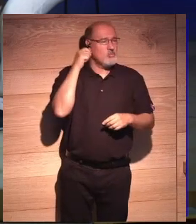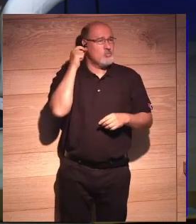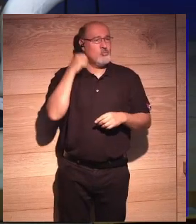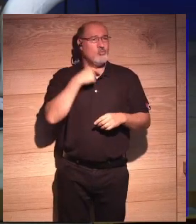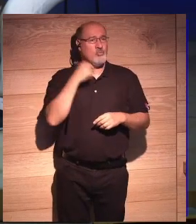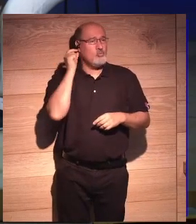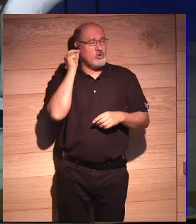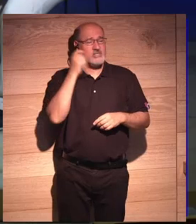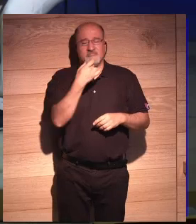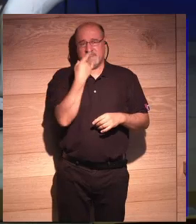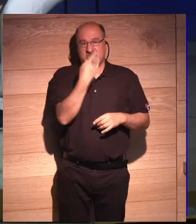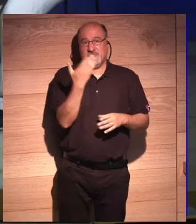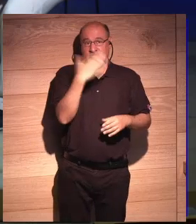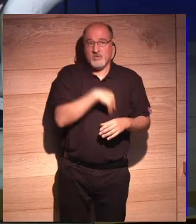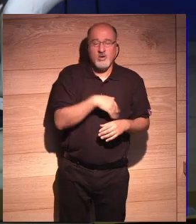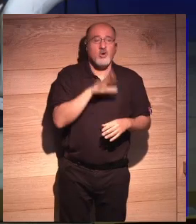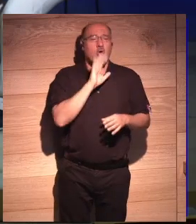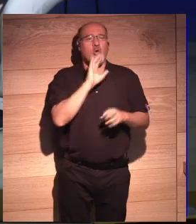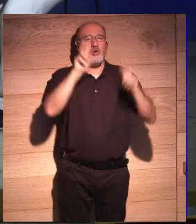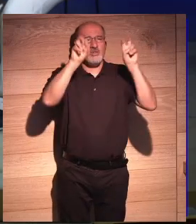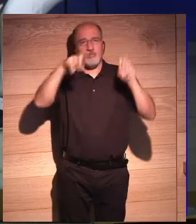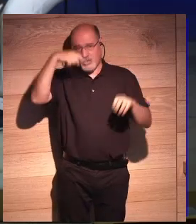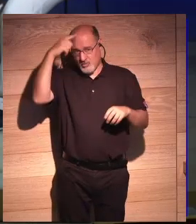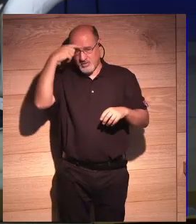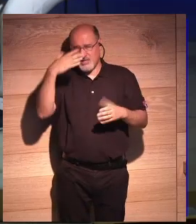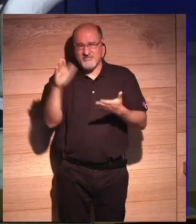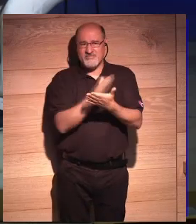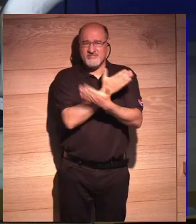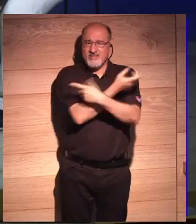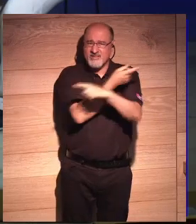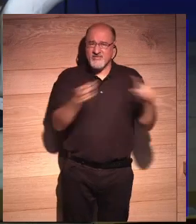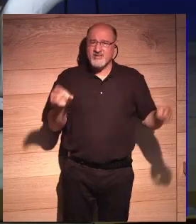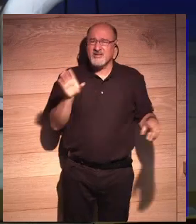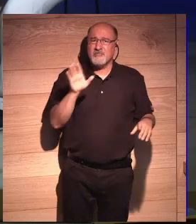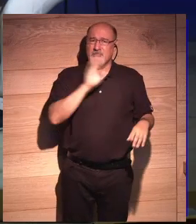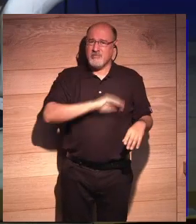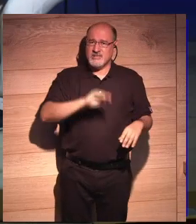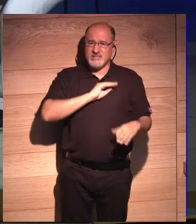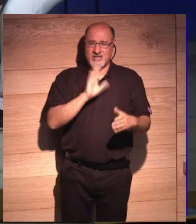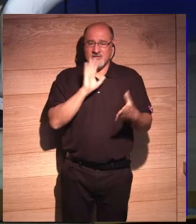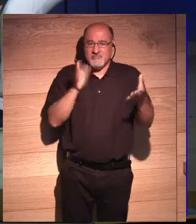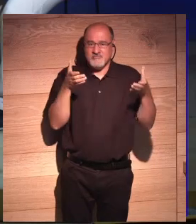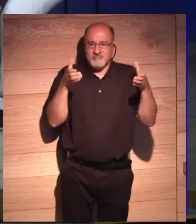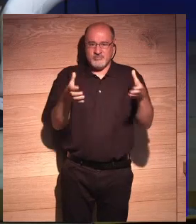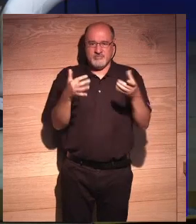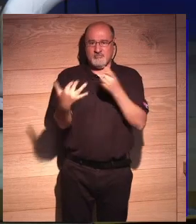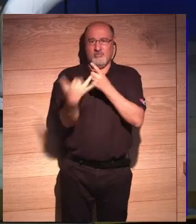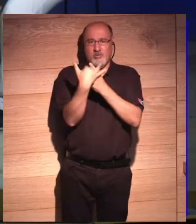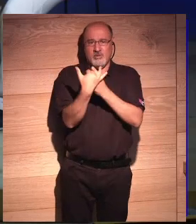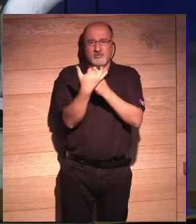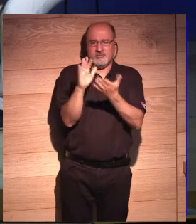of content, or it is a problem of narrative, or is a cultural thing that has to do with devices, because there are lots of